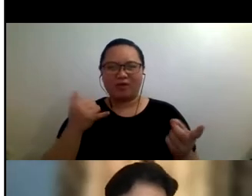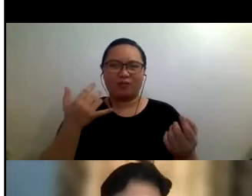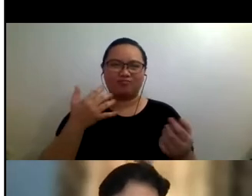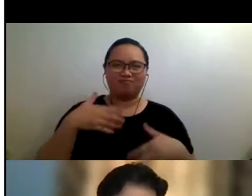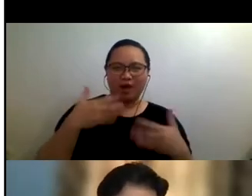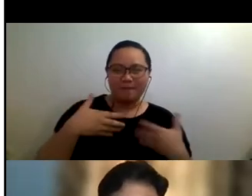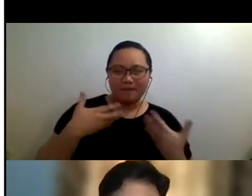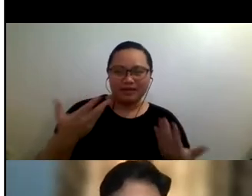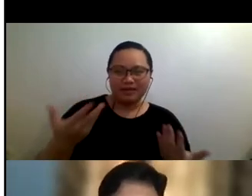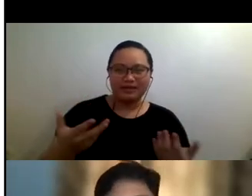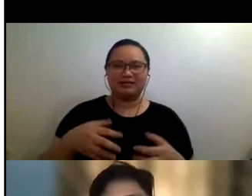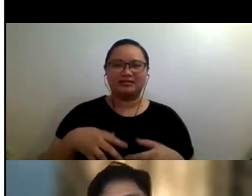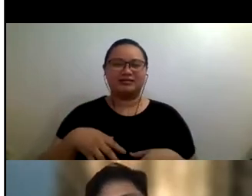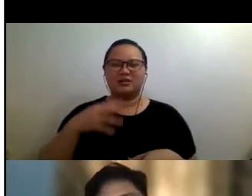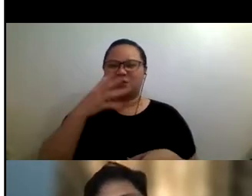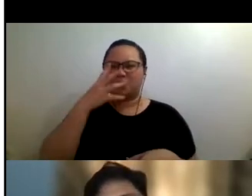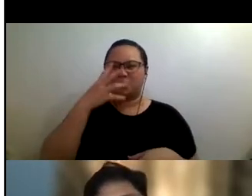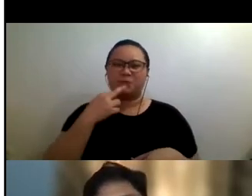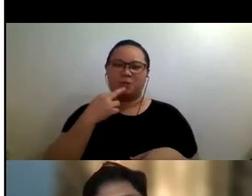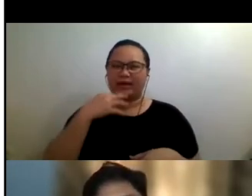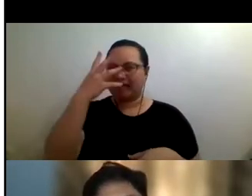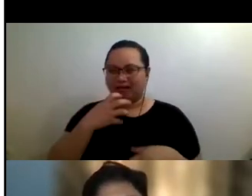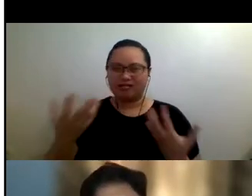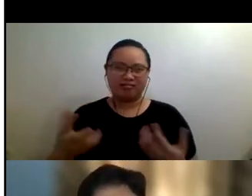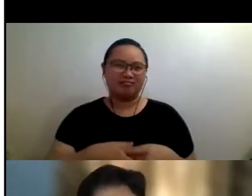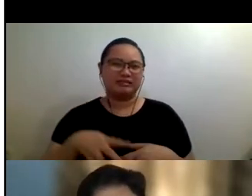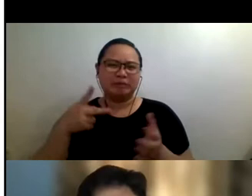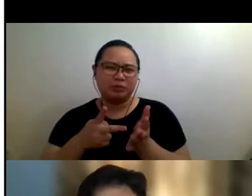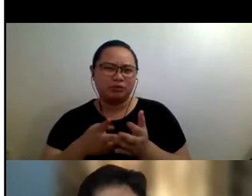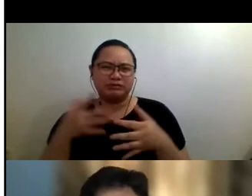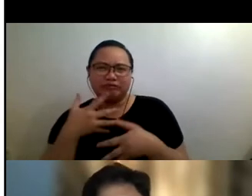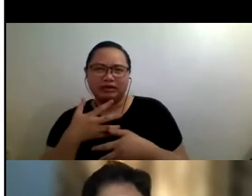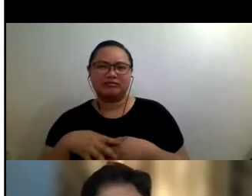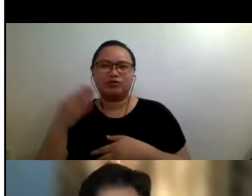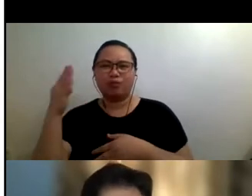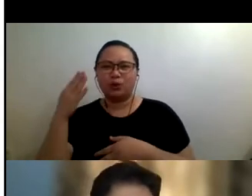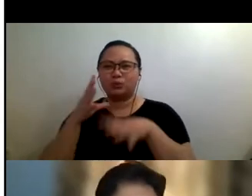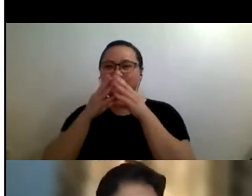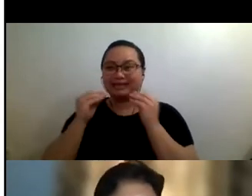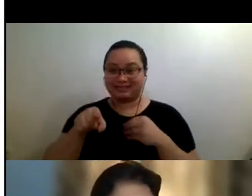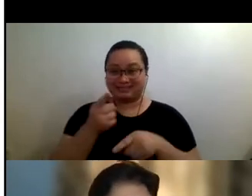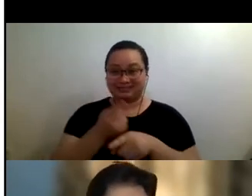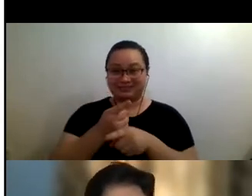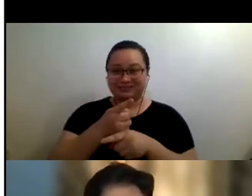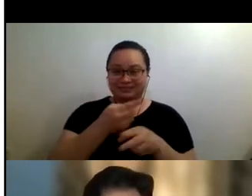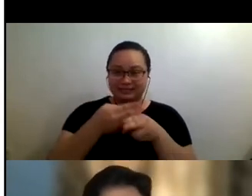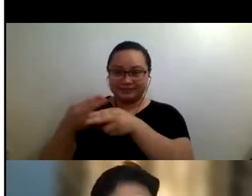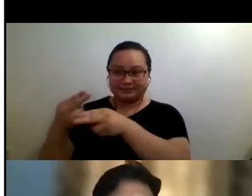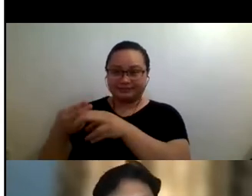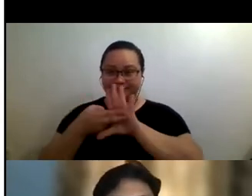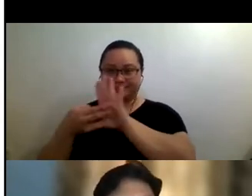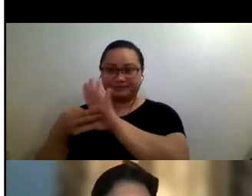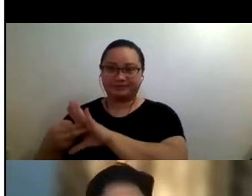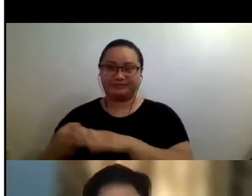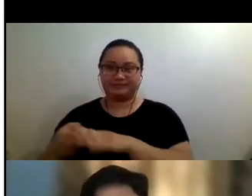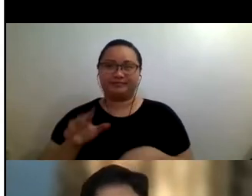the green one si disgust, ayan. And then si purple one si fear, and then we have the blue one si sadness. So